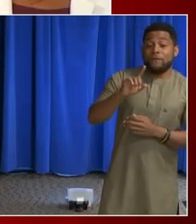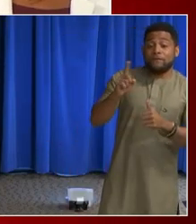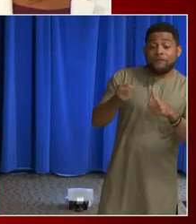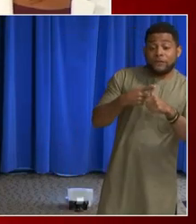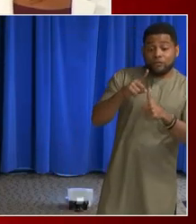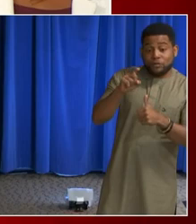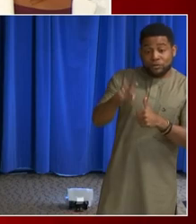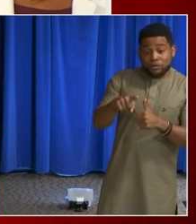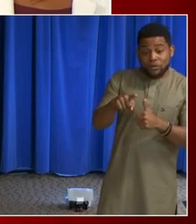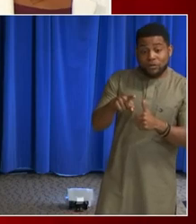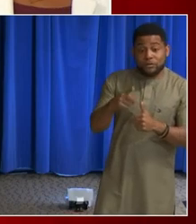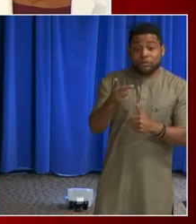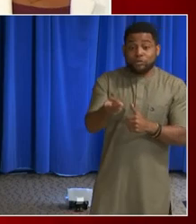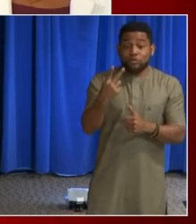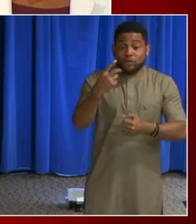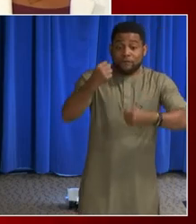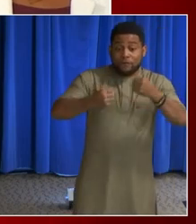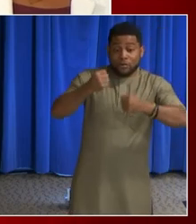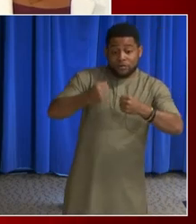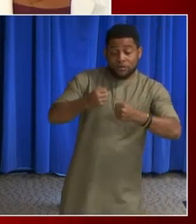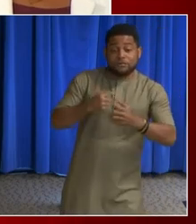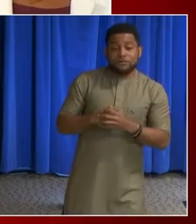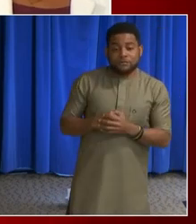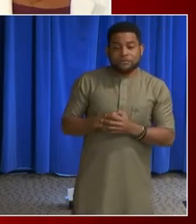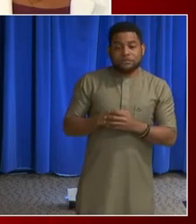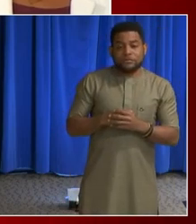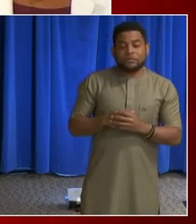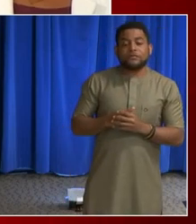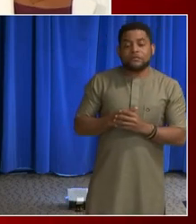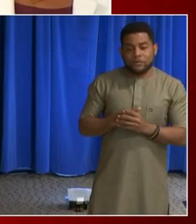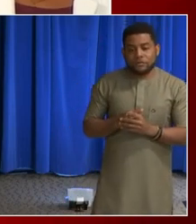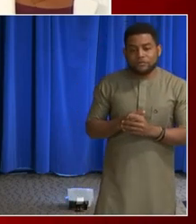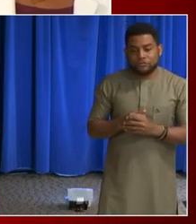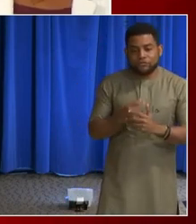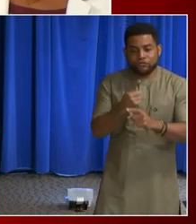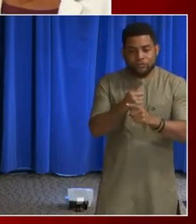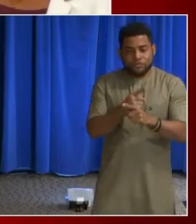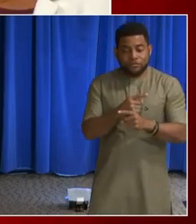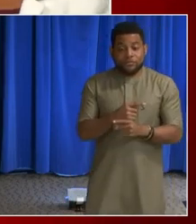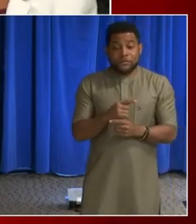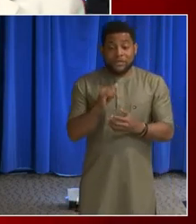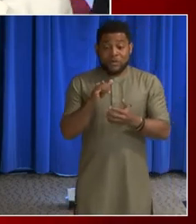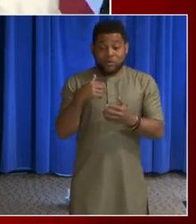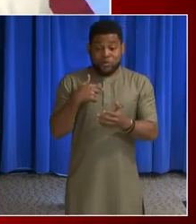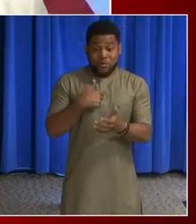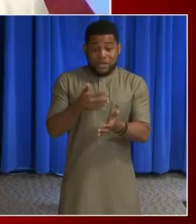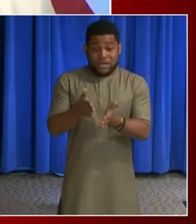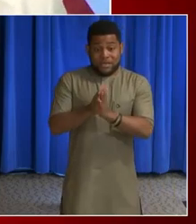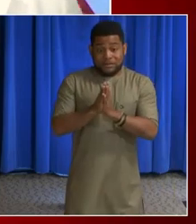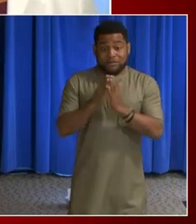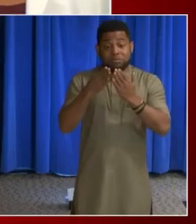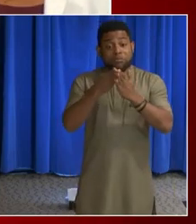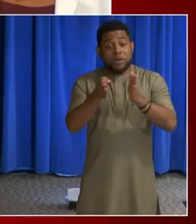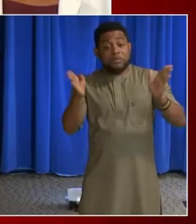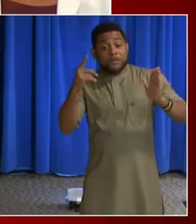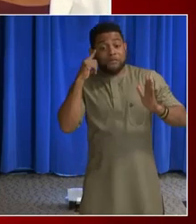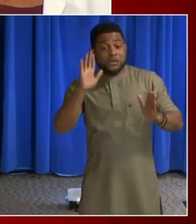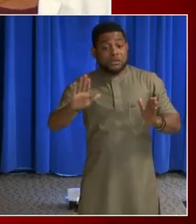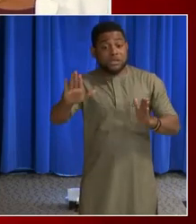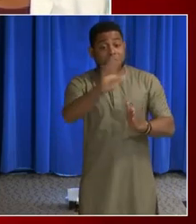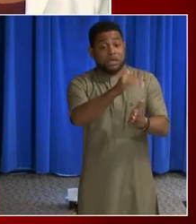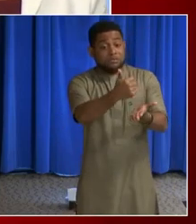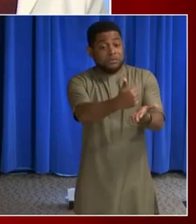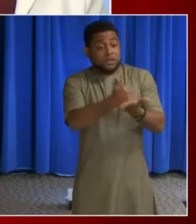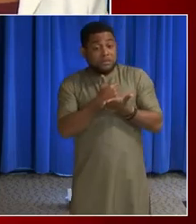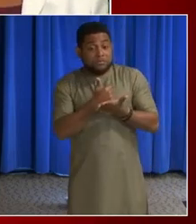vehicles that were right, what the status of those two vehicles. Okay, so we're asking the public for their assistance in that space. We